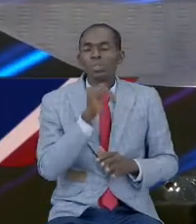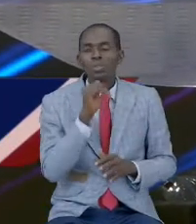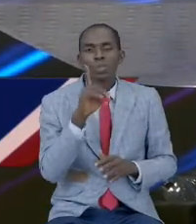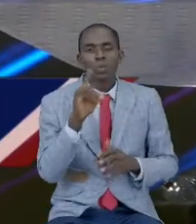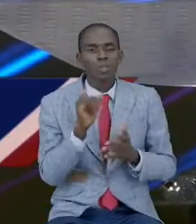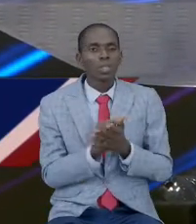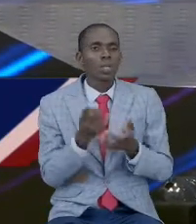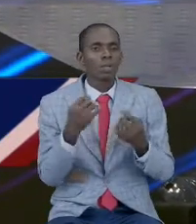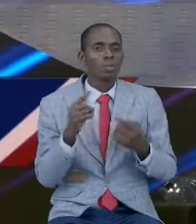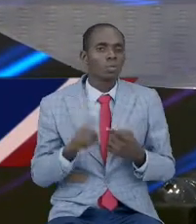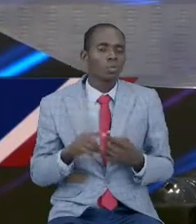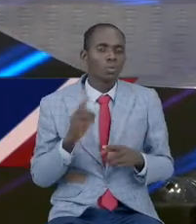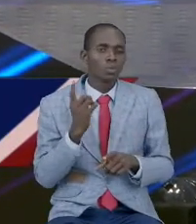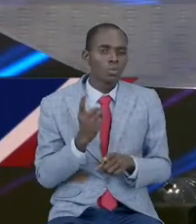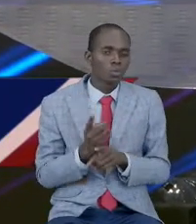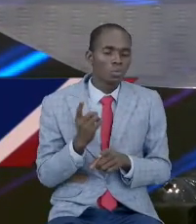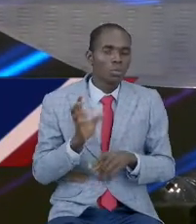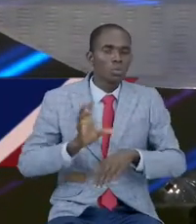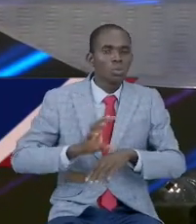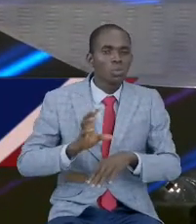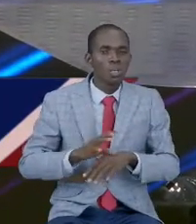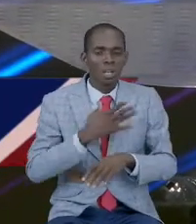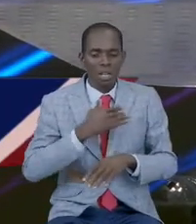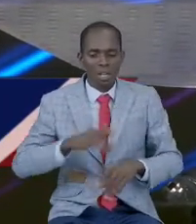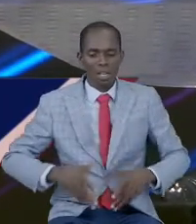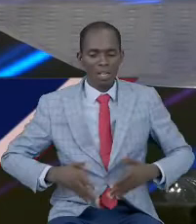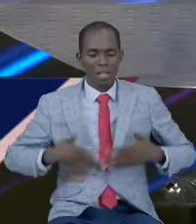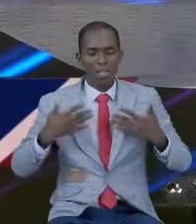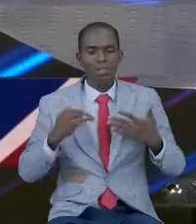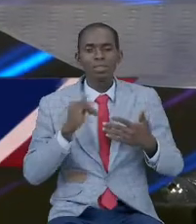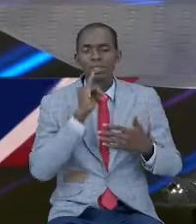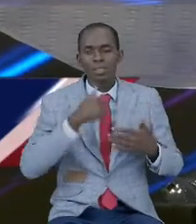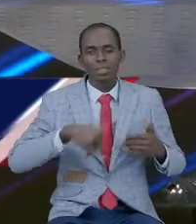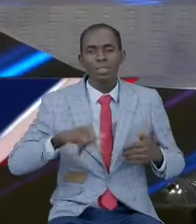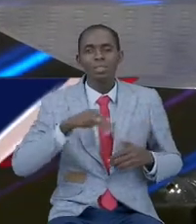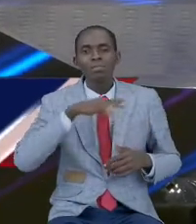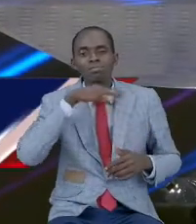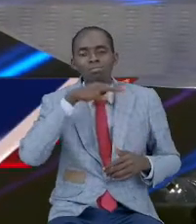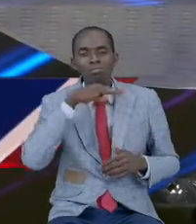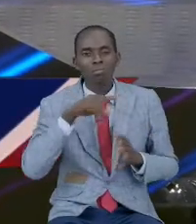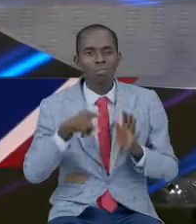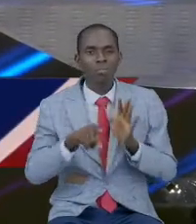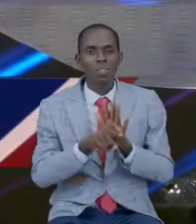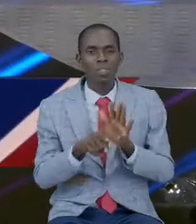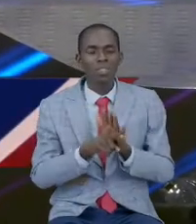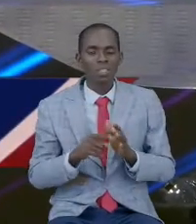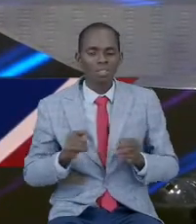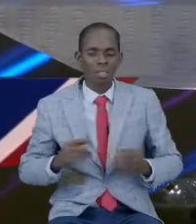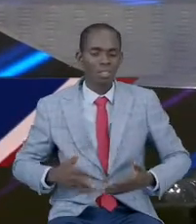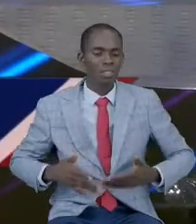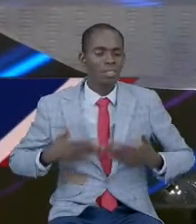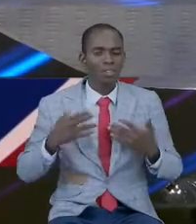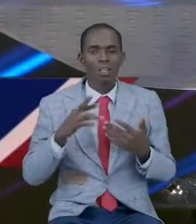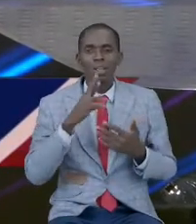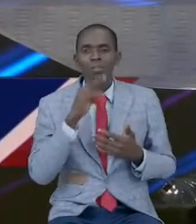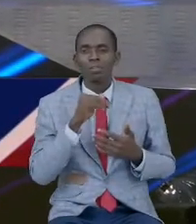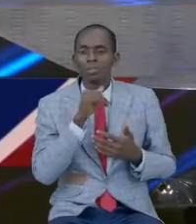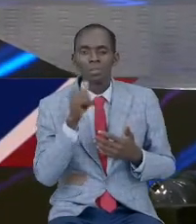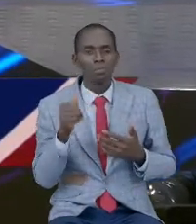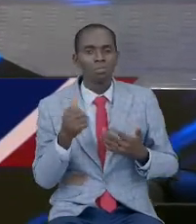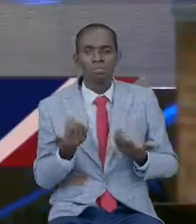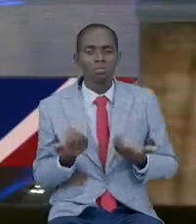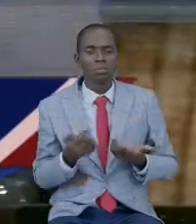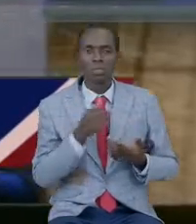church and their lives are negative and their lives are kind of nonchalant and they do not have the Spirit of